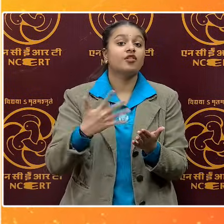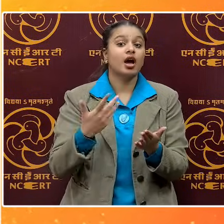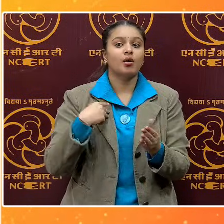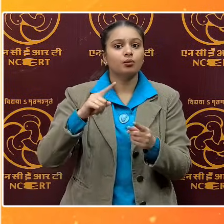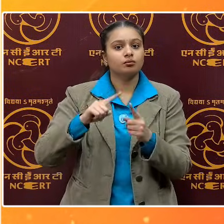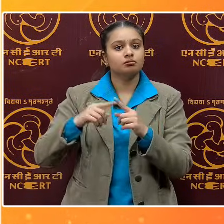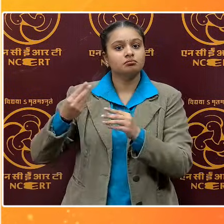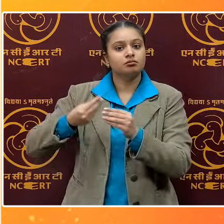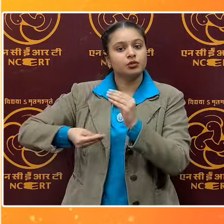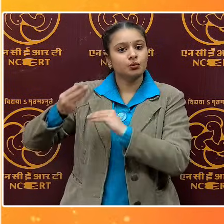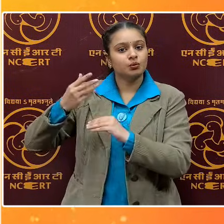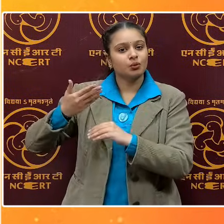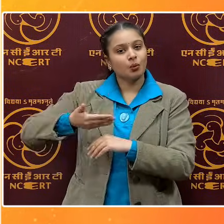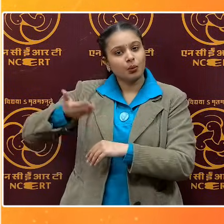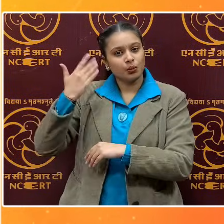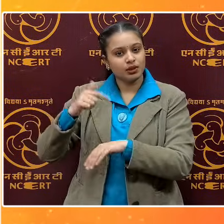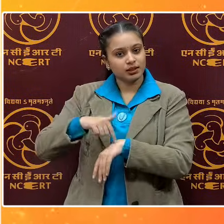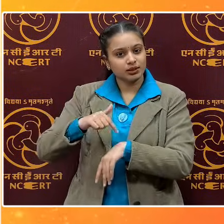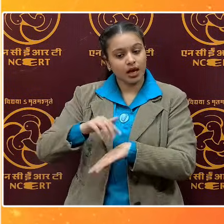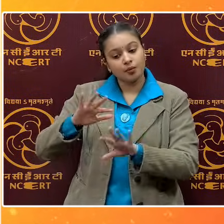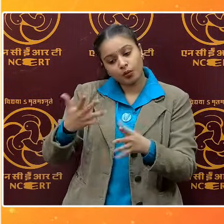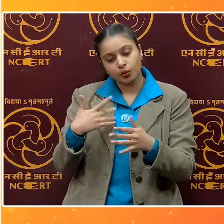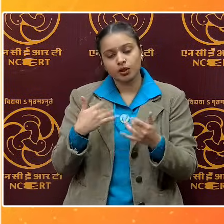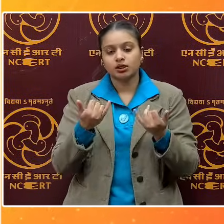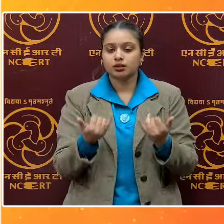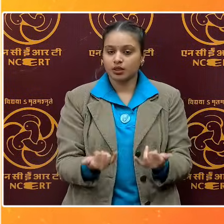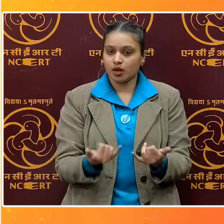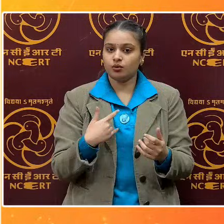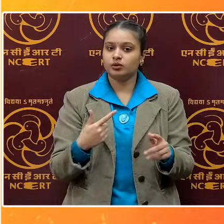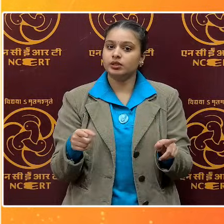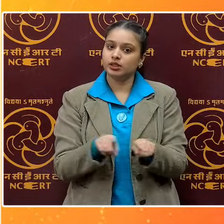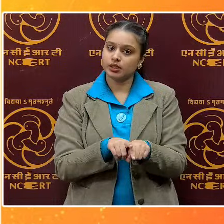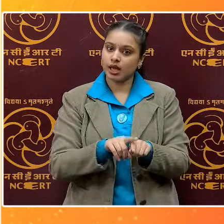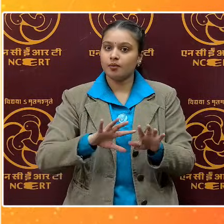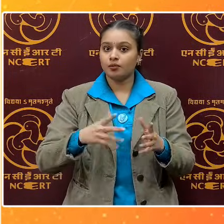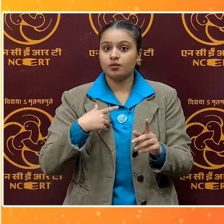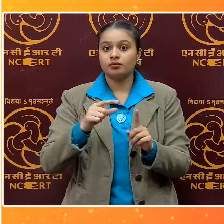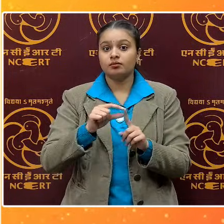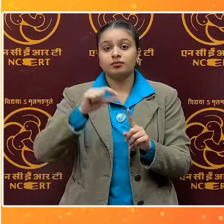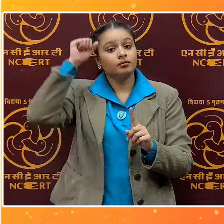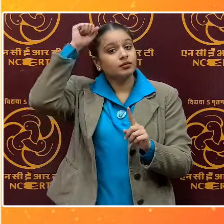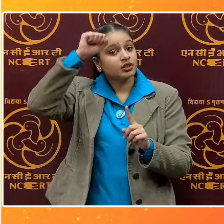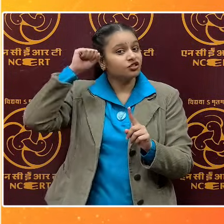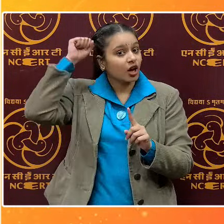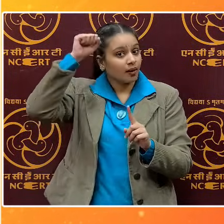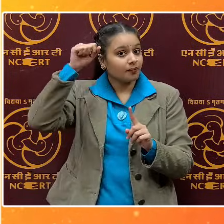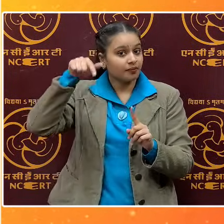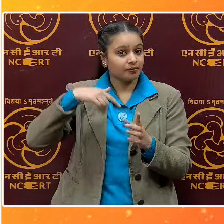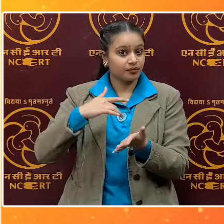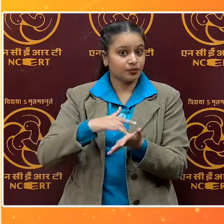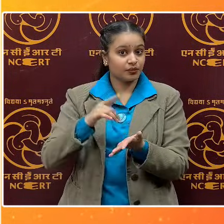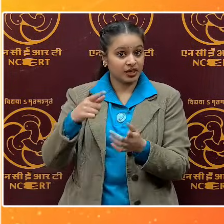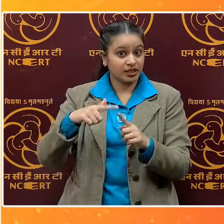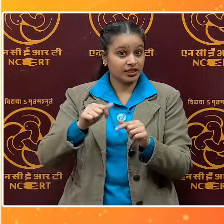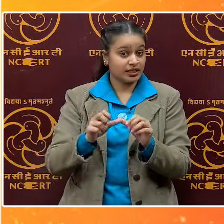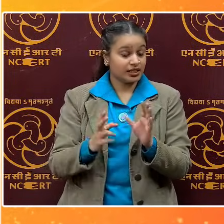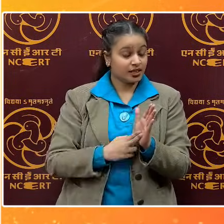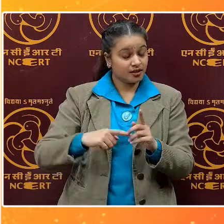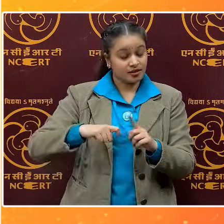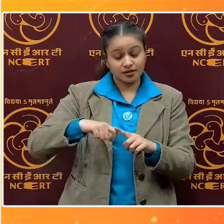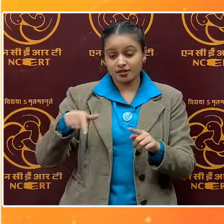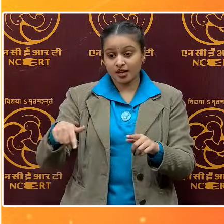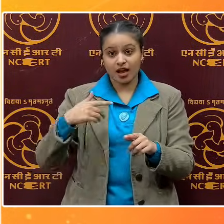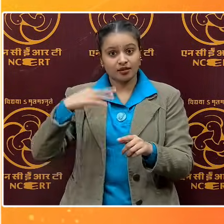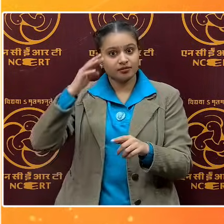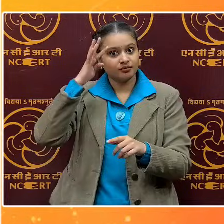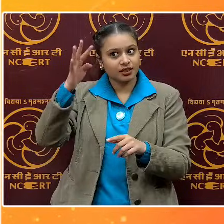times as well. Wow. And also now. And especially about the Punjab, where tanks are made very